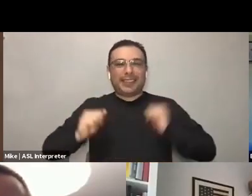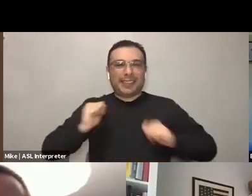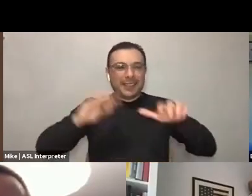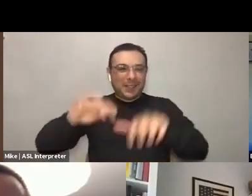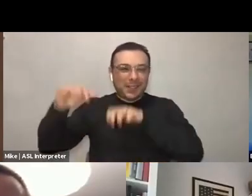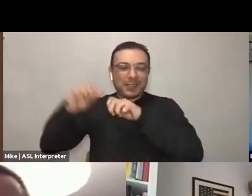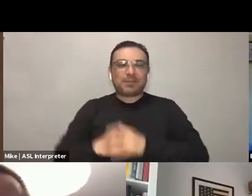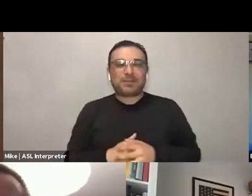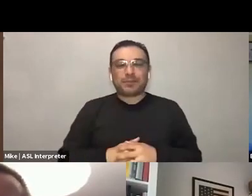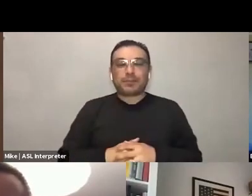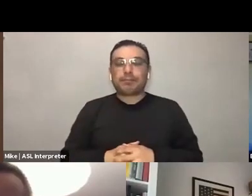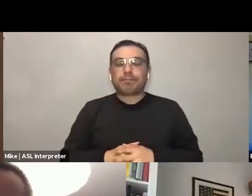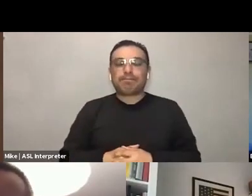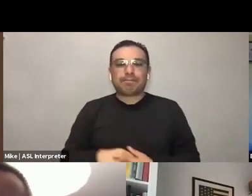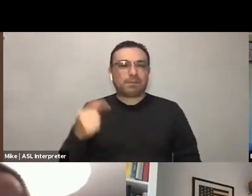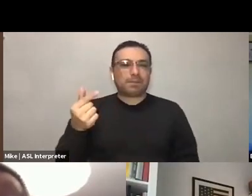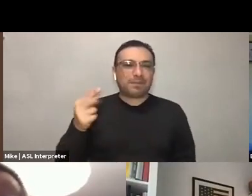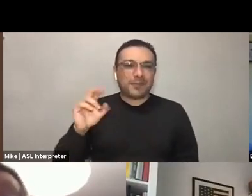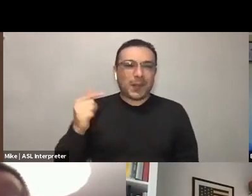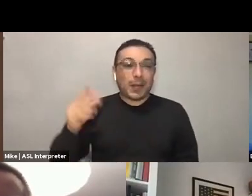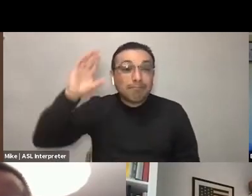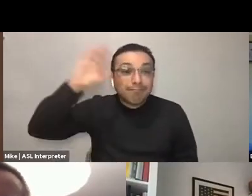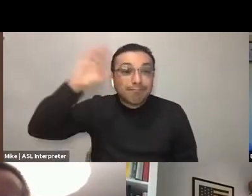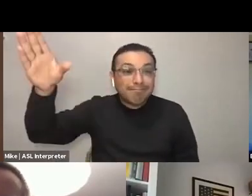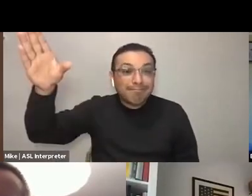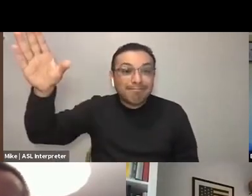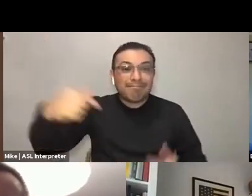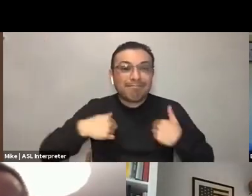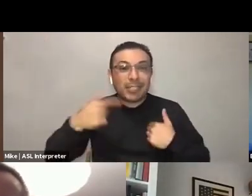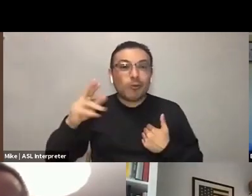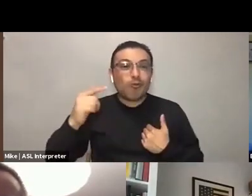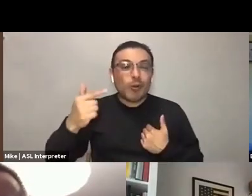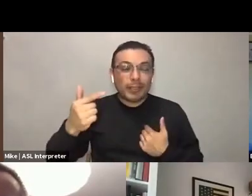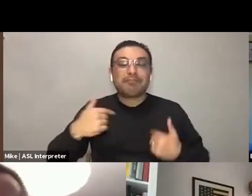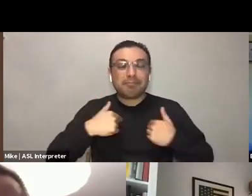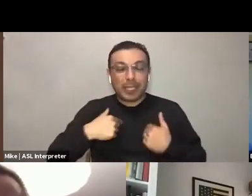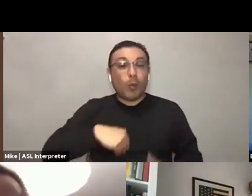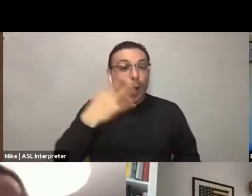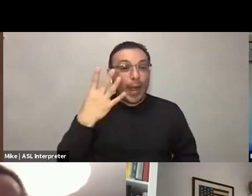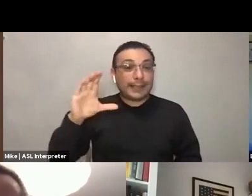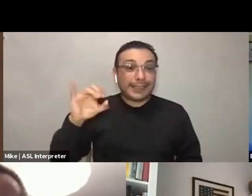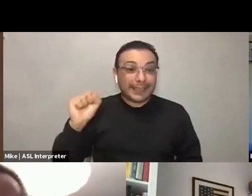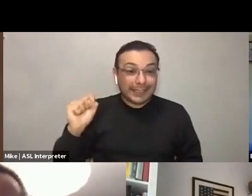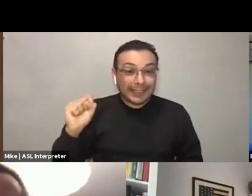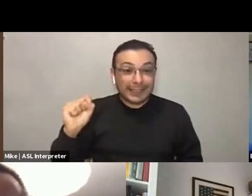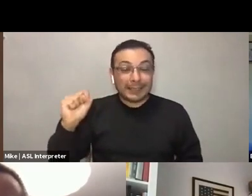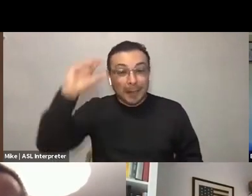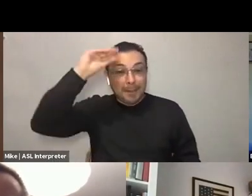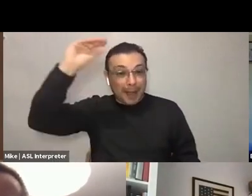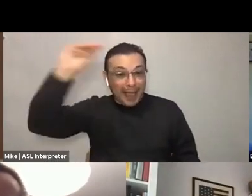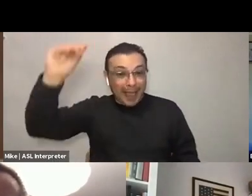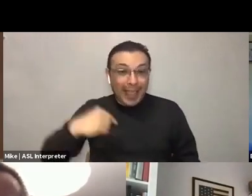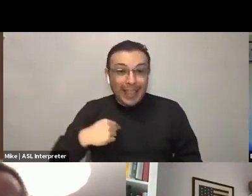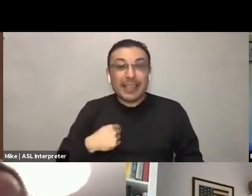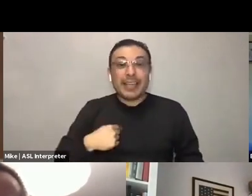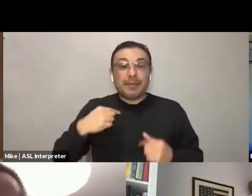Hi, thank you, Annie. Yes, my name is Greg. I'm a white cisgender male. I have short brown hair and a brown